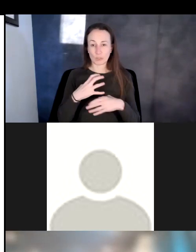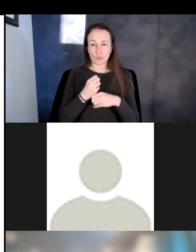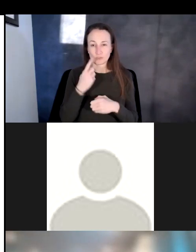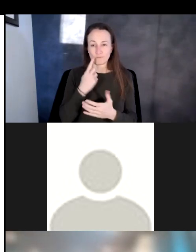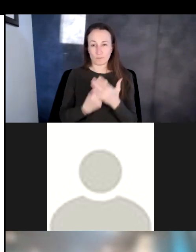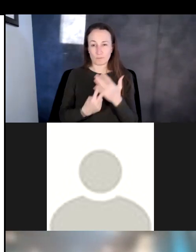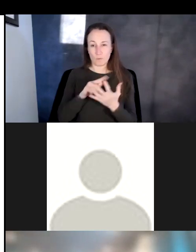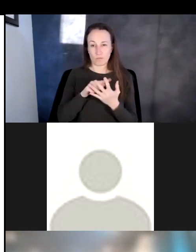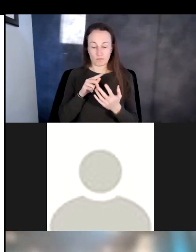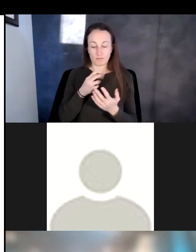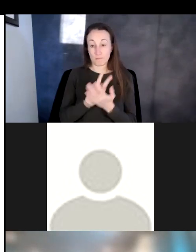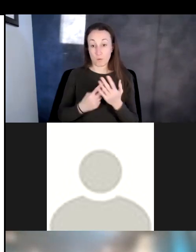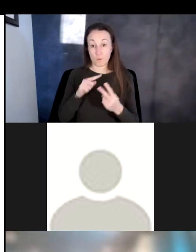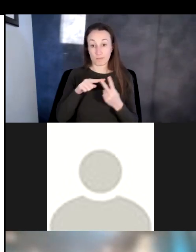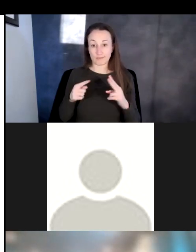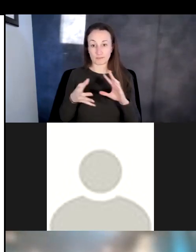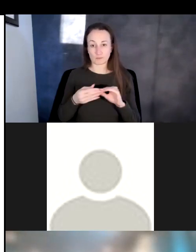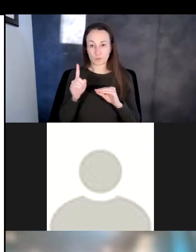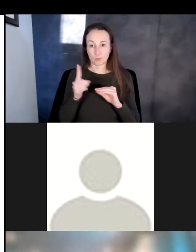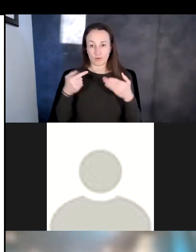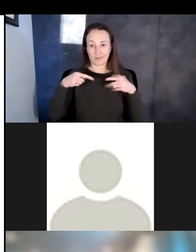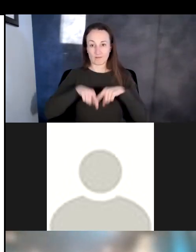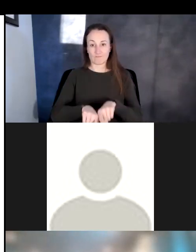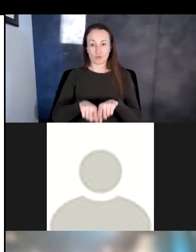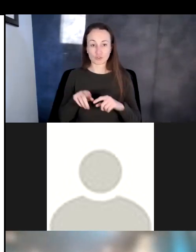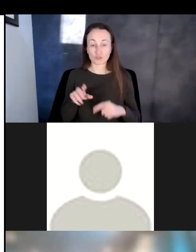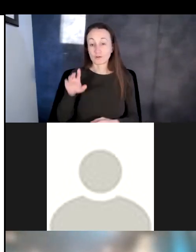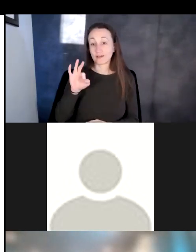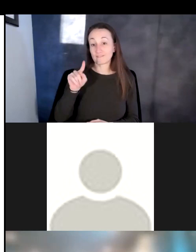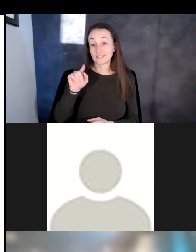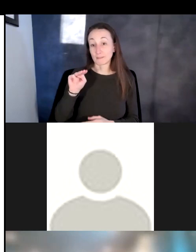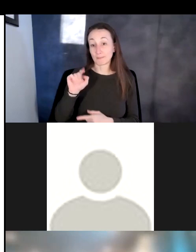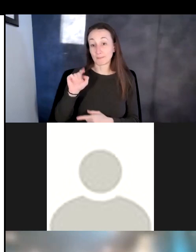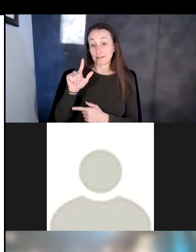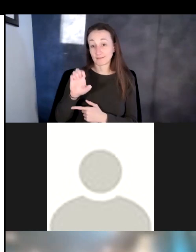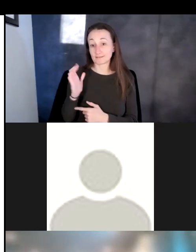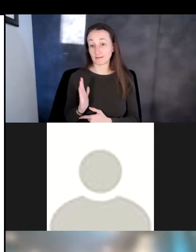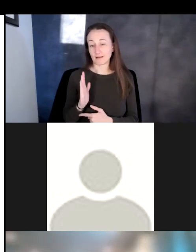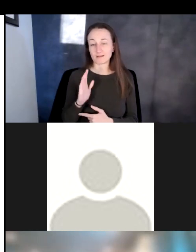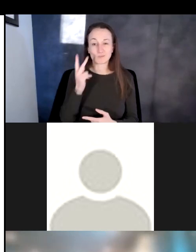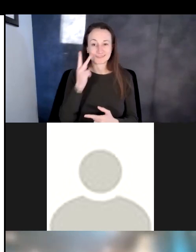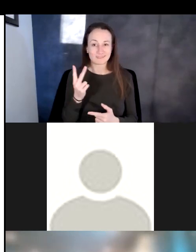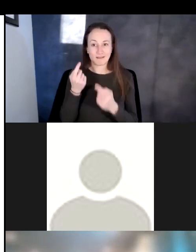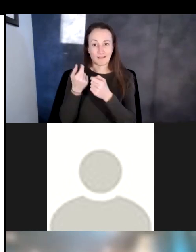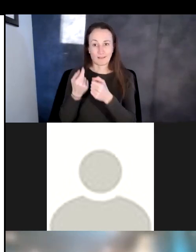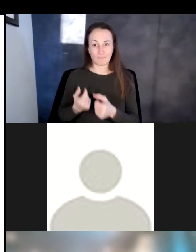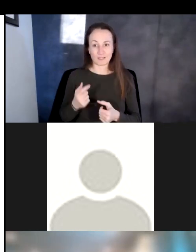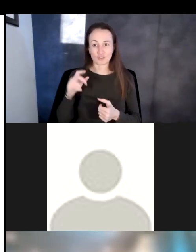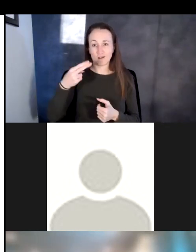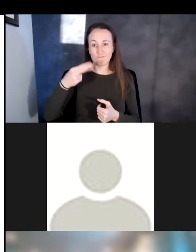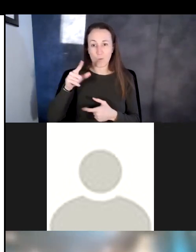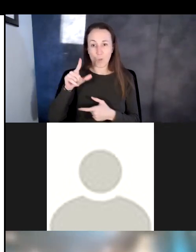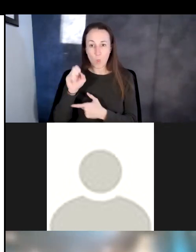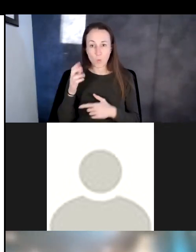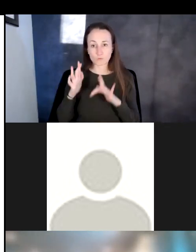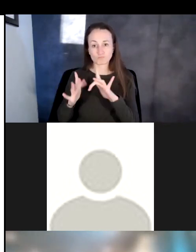of these stories and where they converge. So from the ftMLDE side of things, we can see that elimination of holes in training